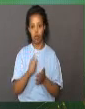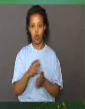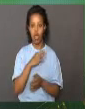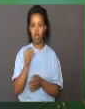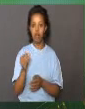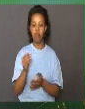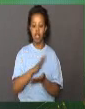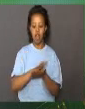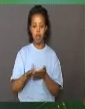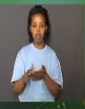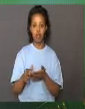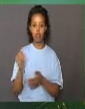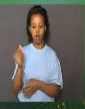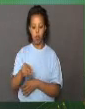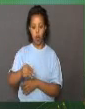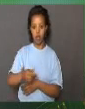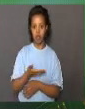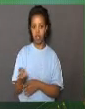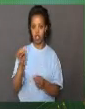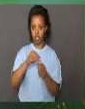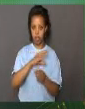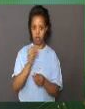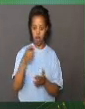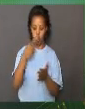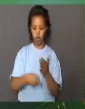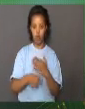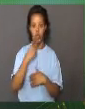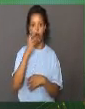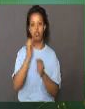powdered form of the antibiotic is the result.